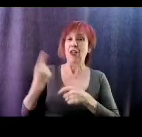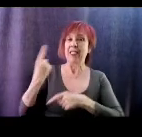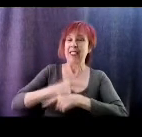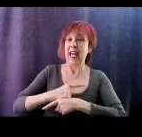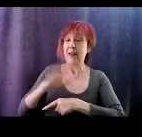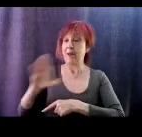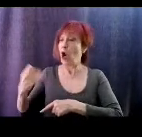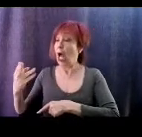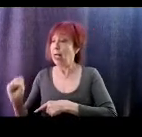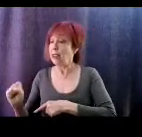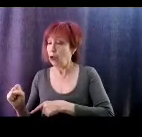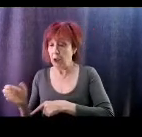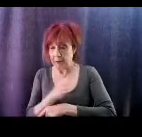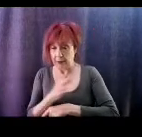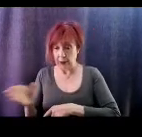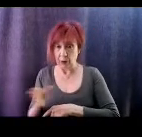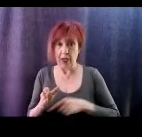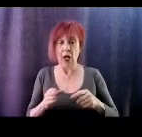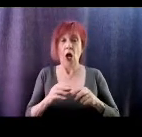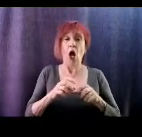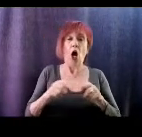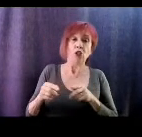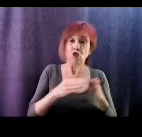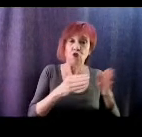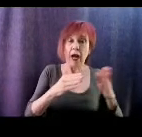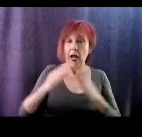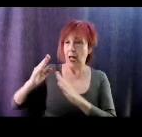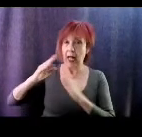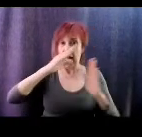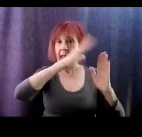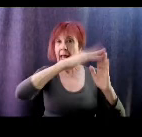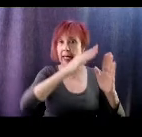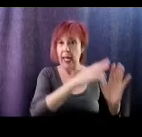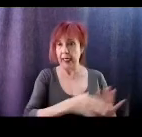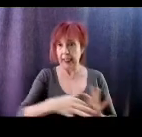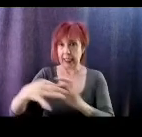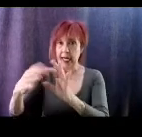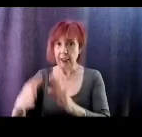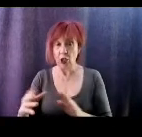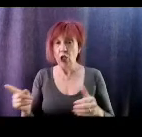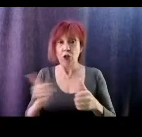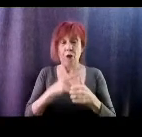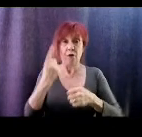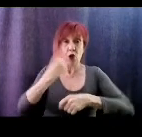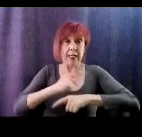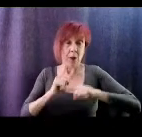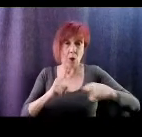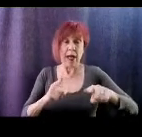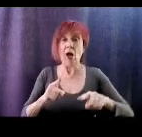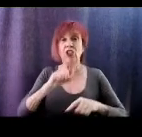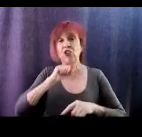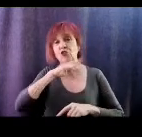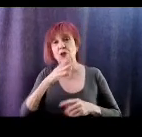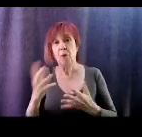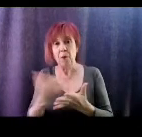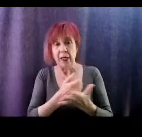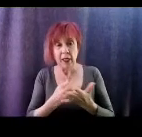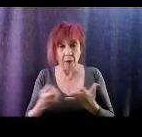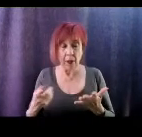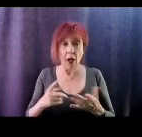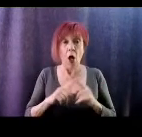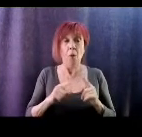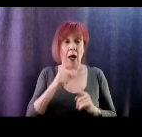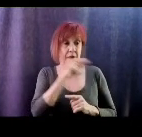between a trailhead and a connector. First day they went out and they just did litter pickup, but they actually come by and pick up the